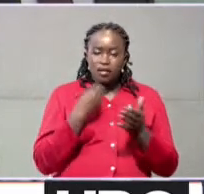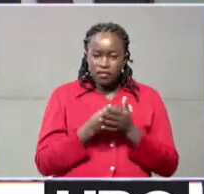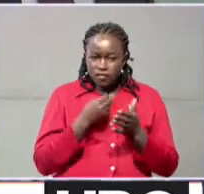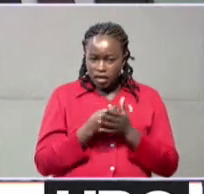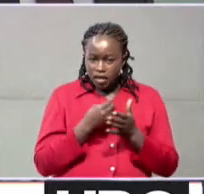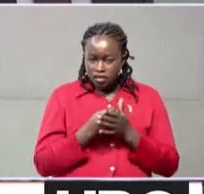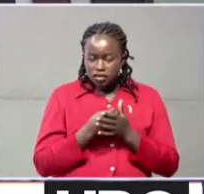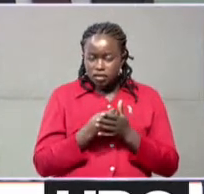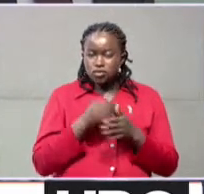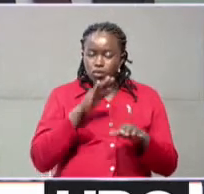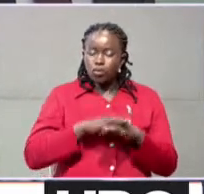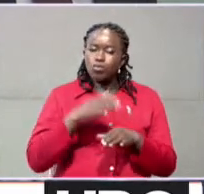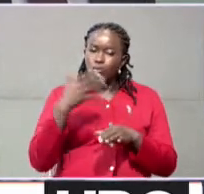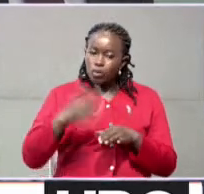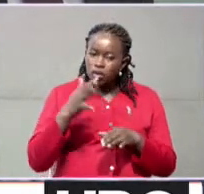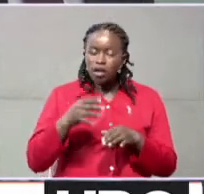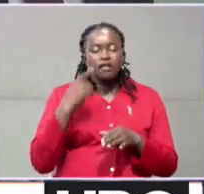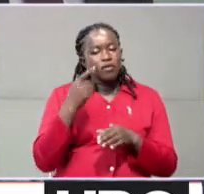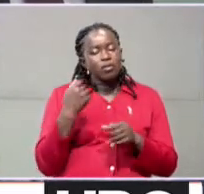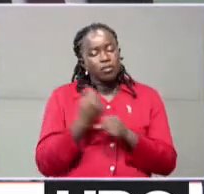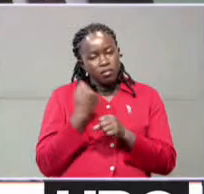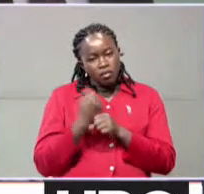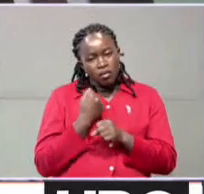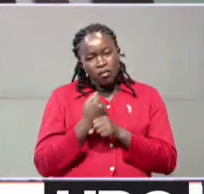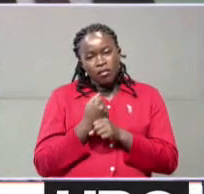production is